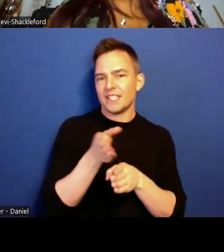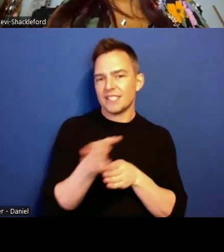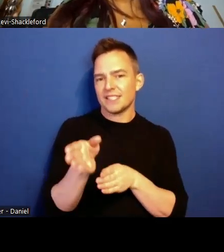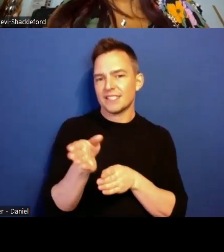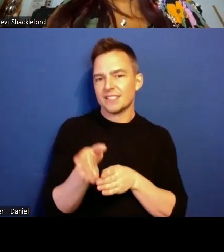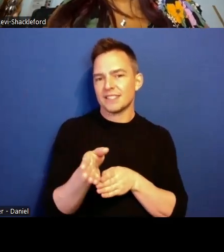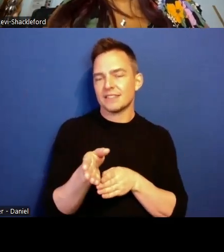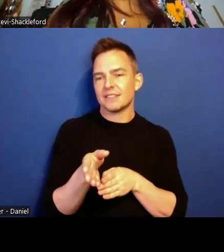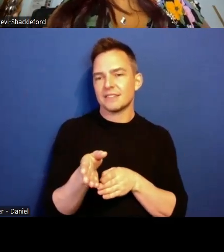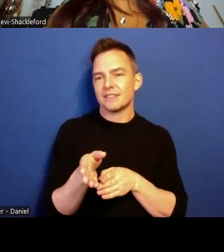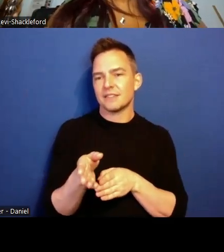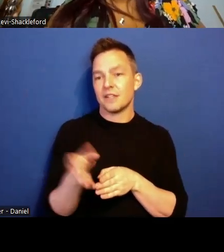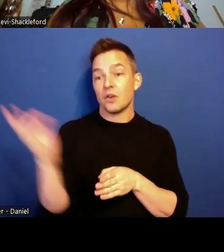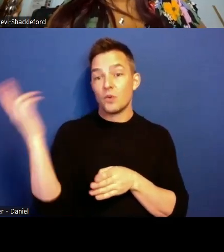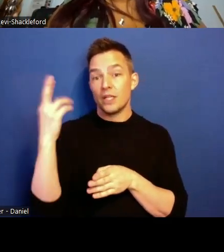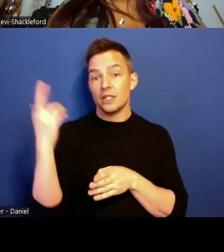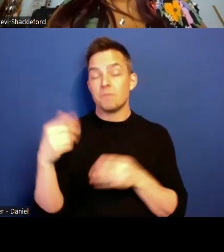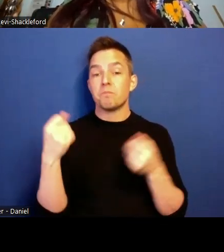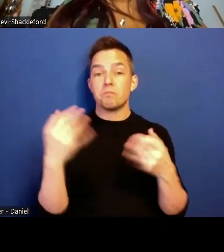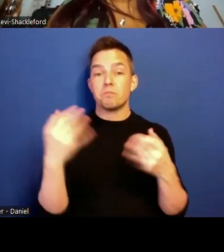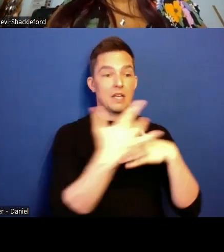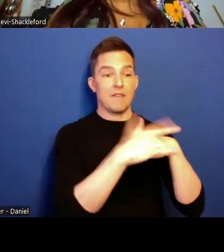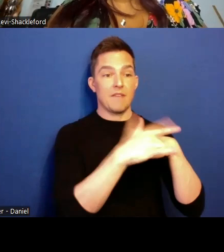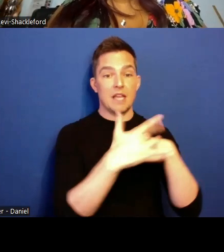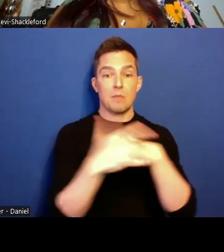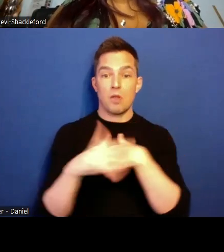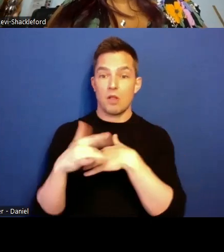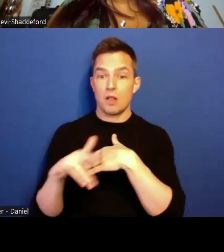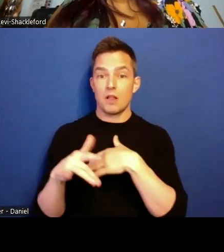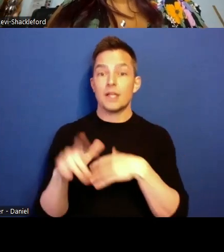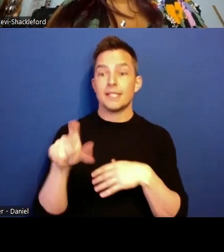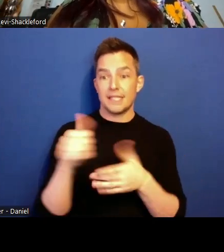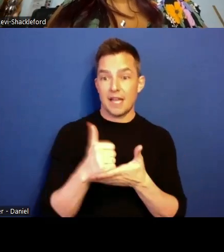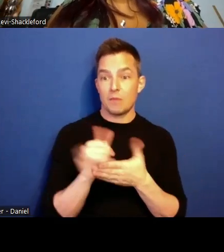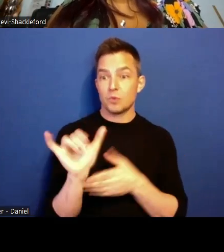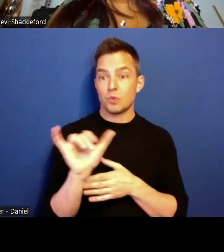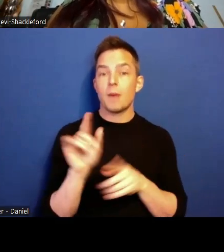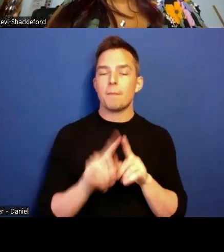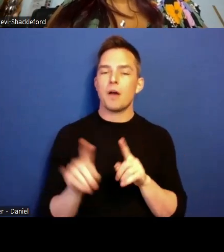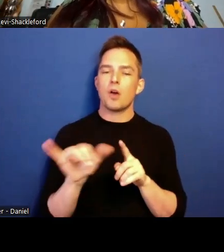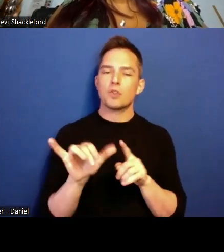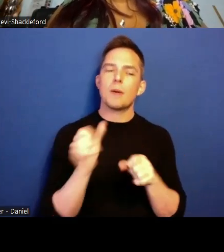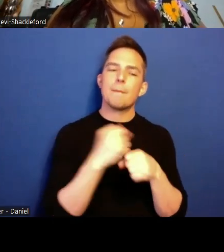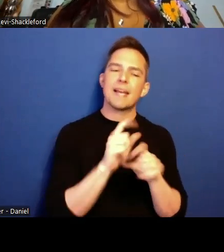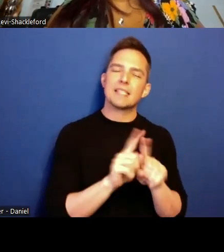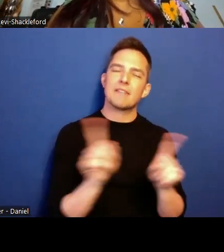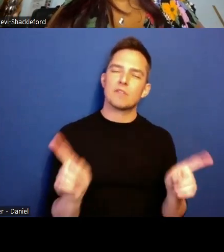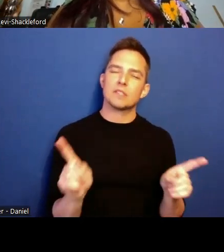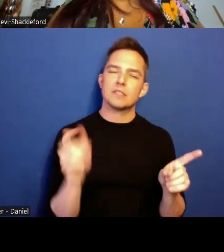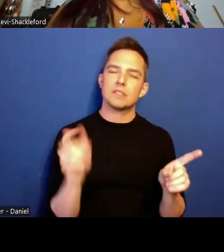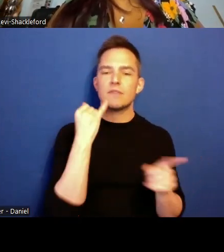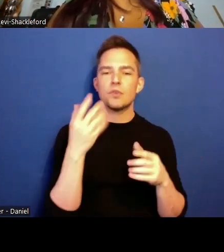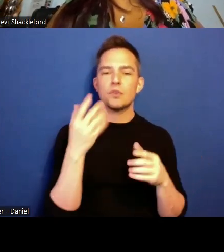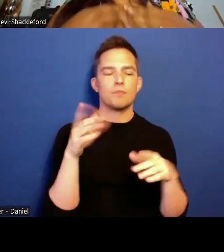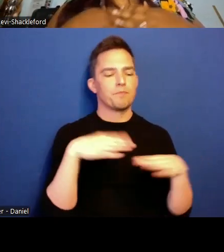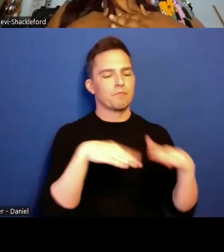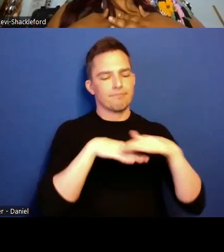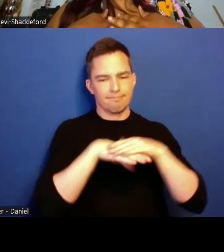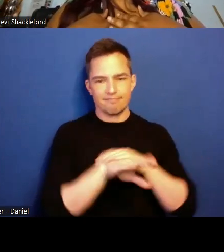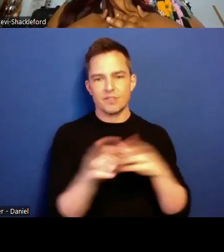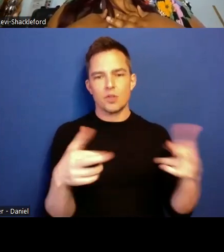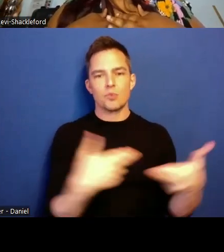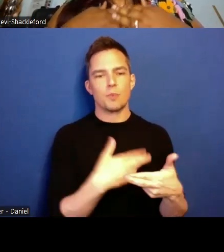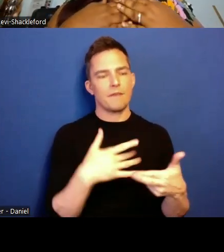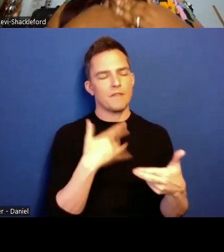only because we have lots of openings and we need help, but it really does make a difference when you walk into a room and you're